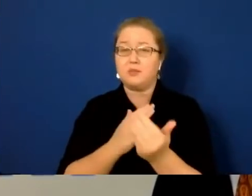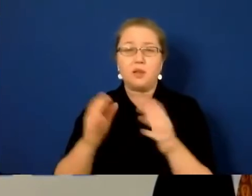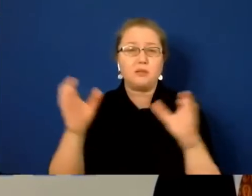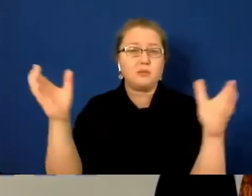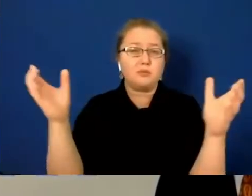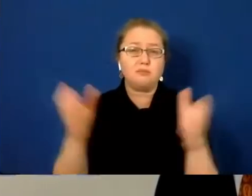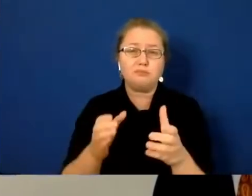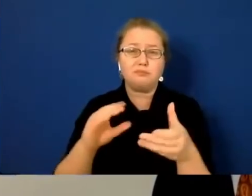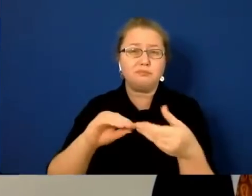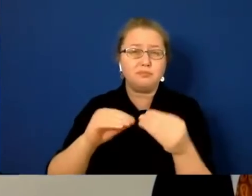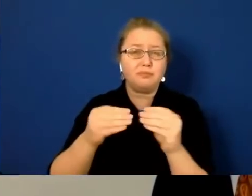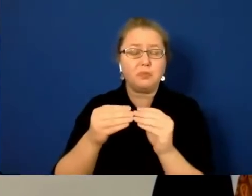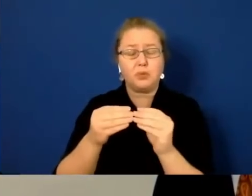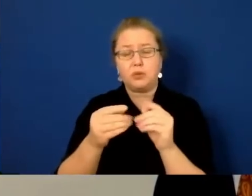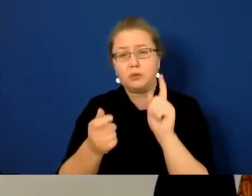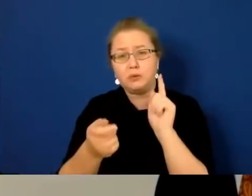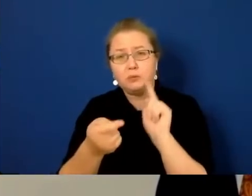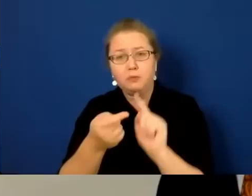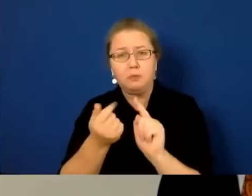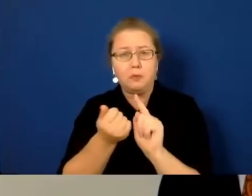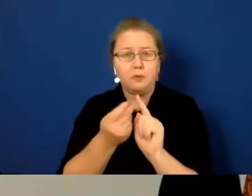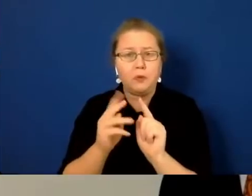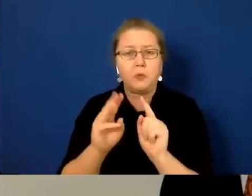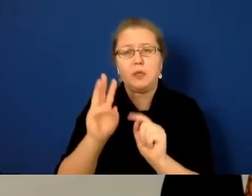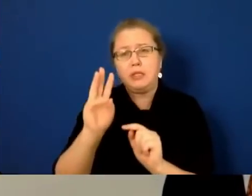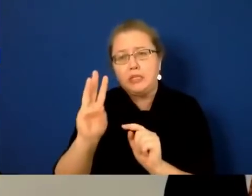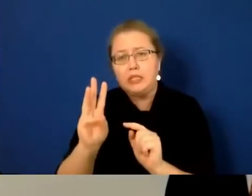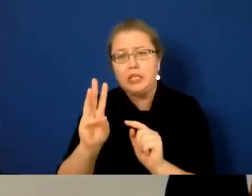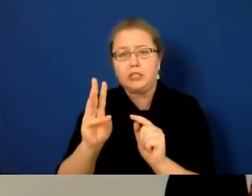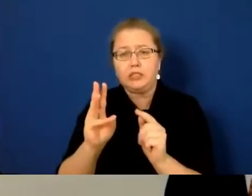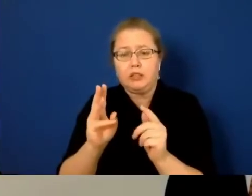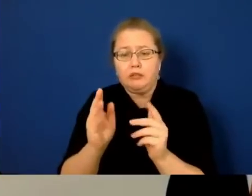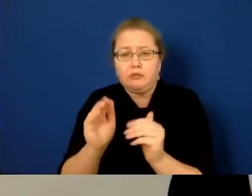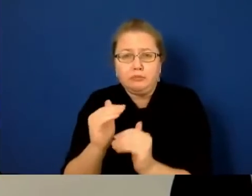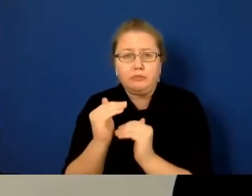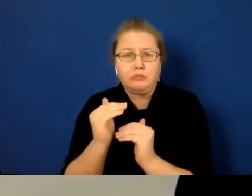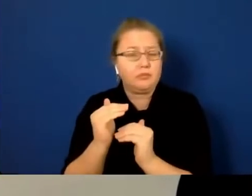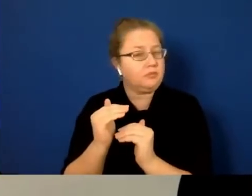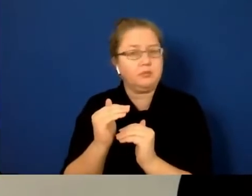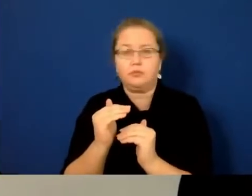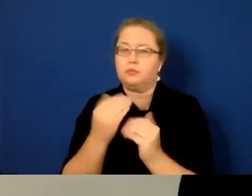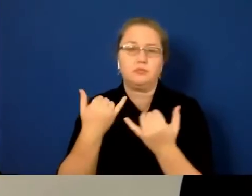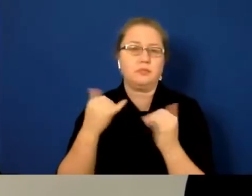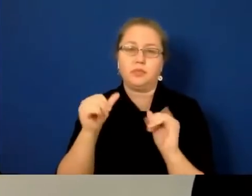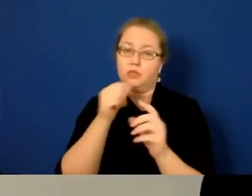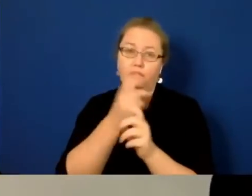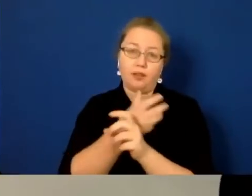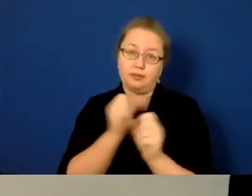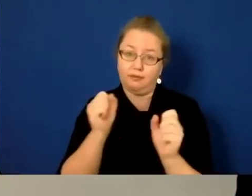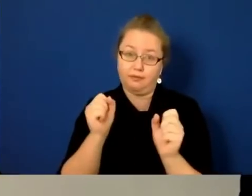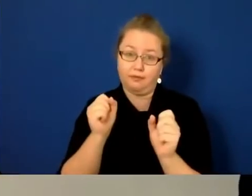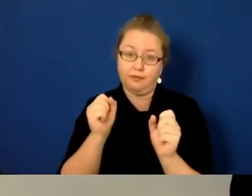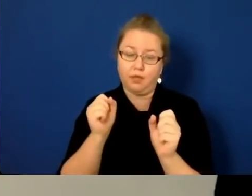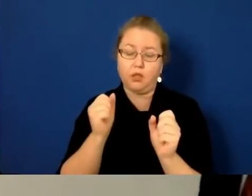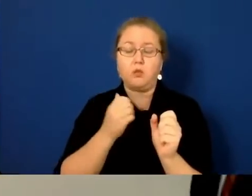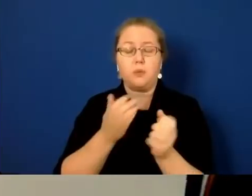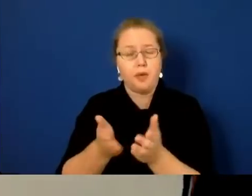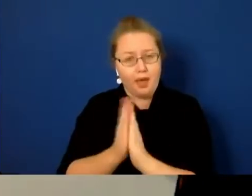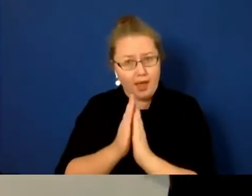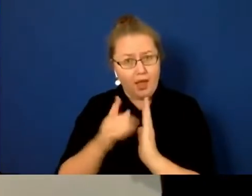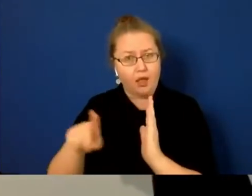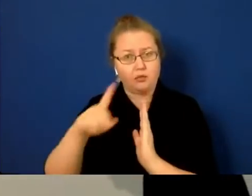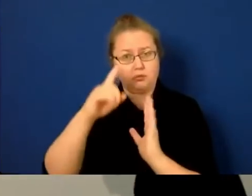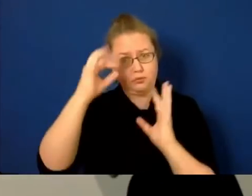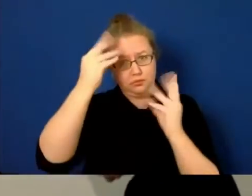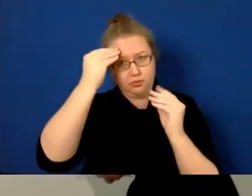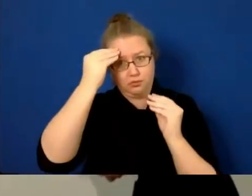Thank you for that question. I think it's a clarification, because we've said that you should not have even your